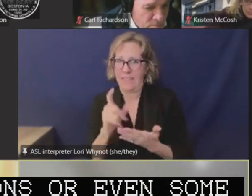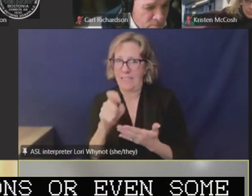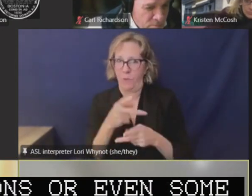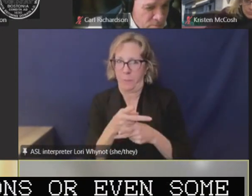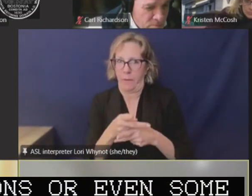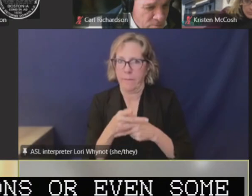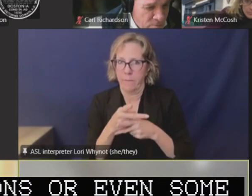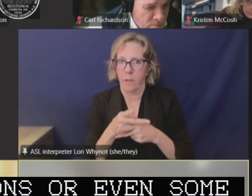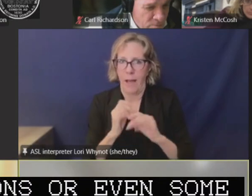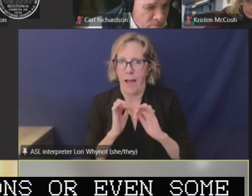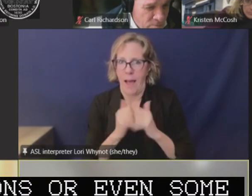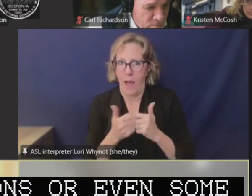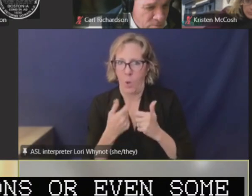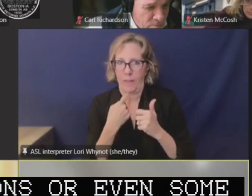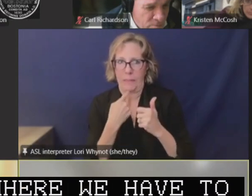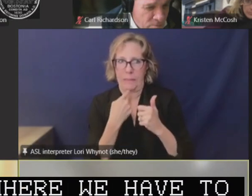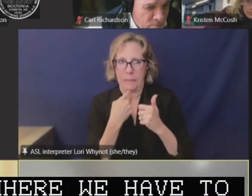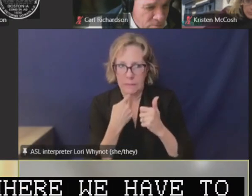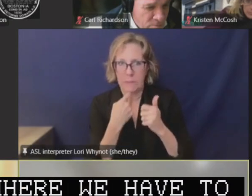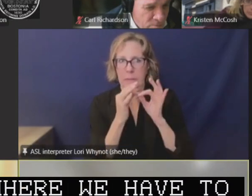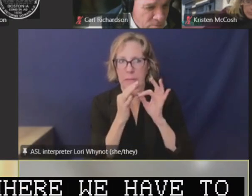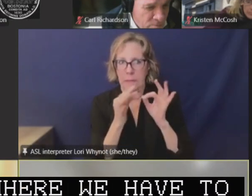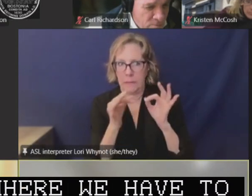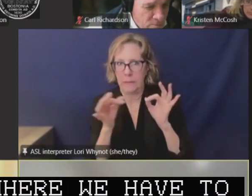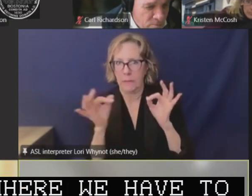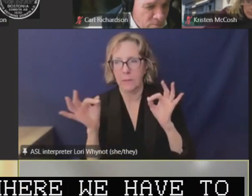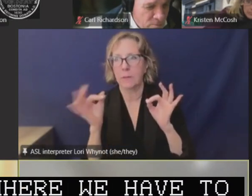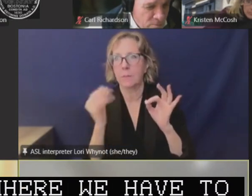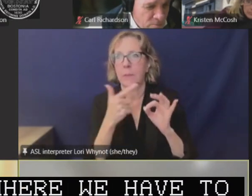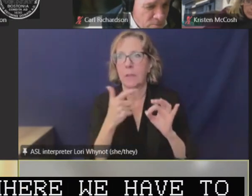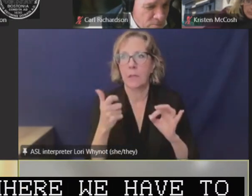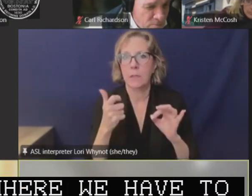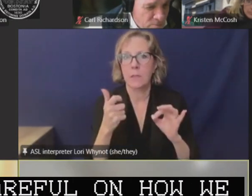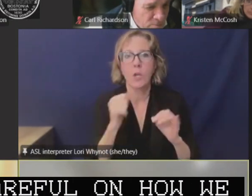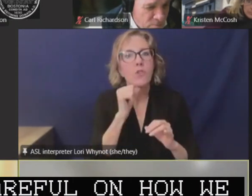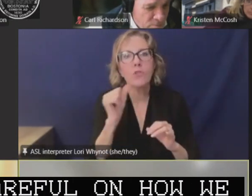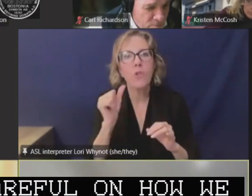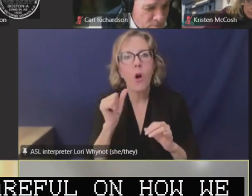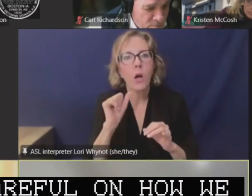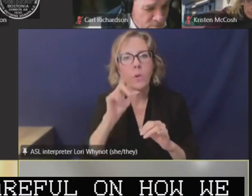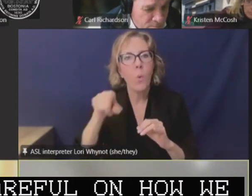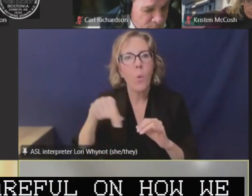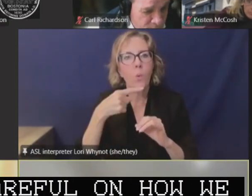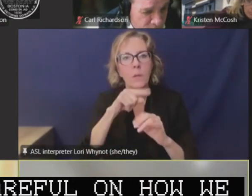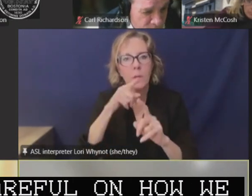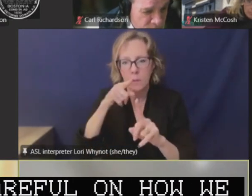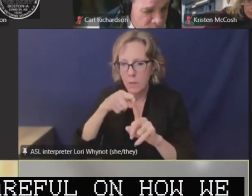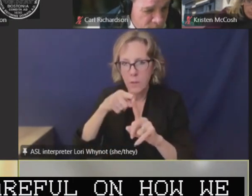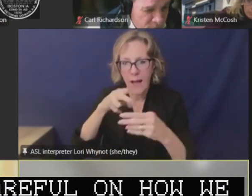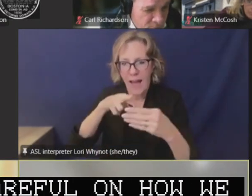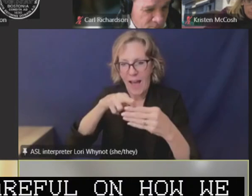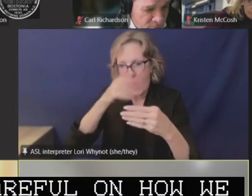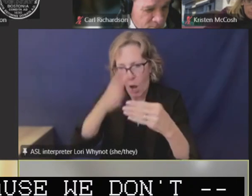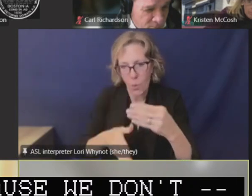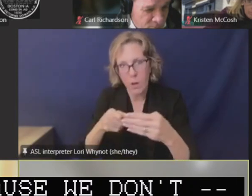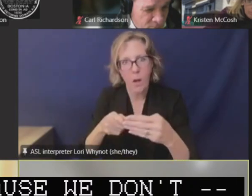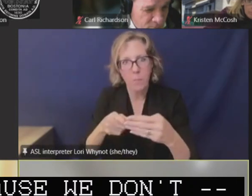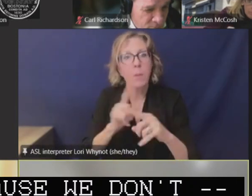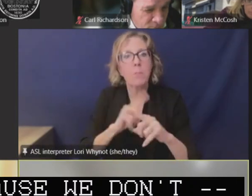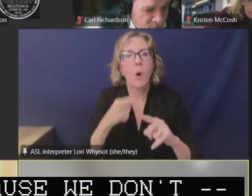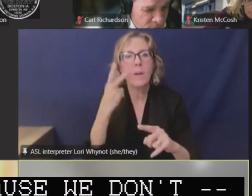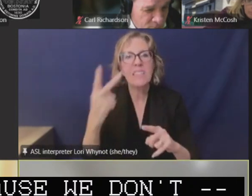things, because it's not really about the outcomes. We're only, like you said, are getting snippets from the